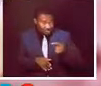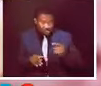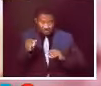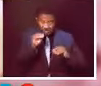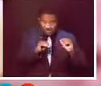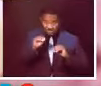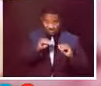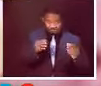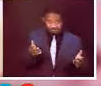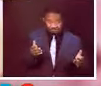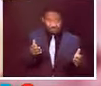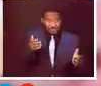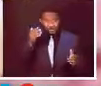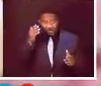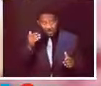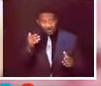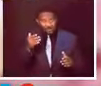the slot was known to be for the whip.